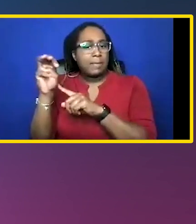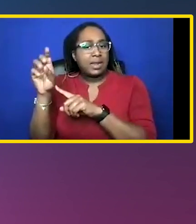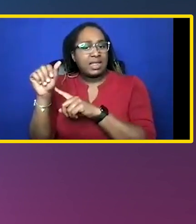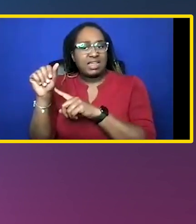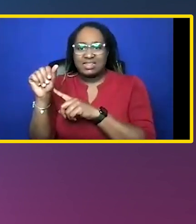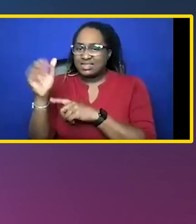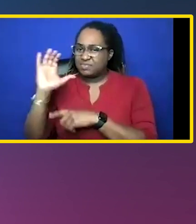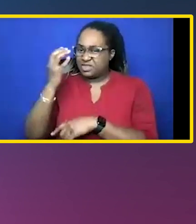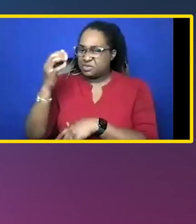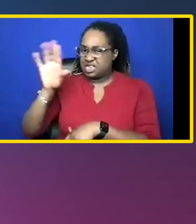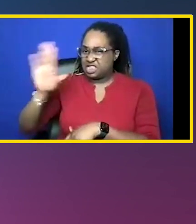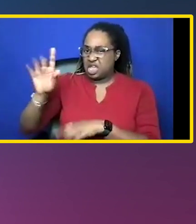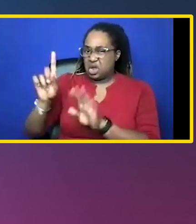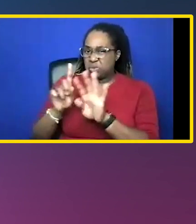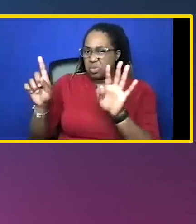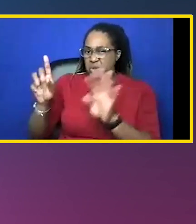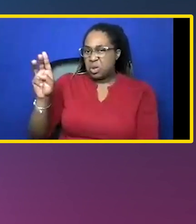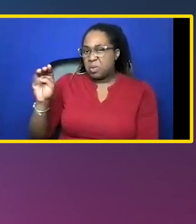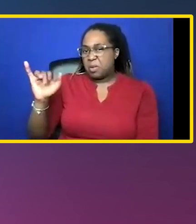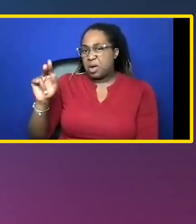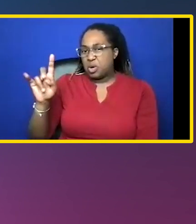in the minority. So